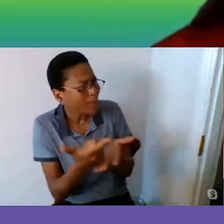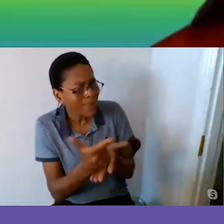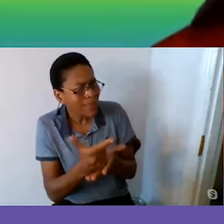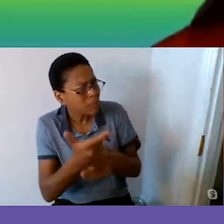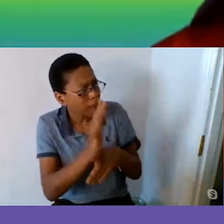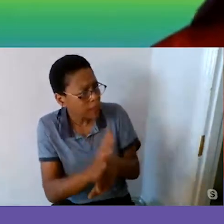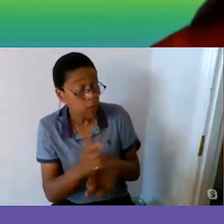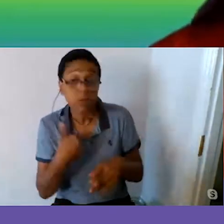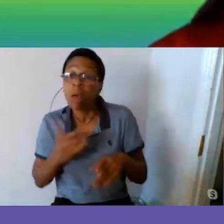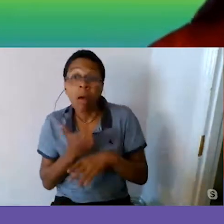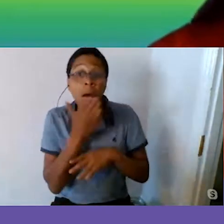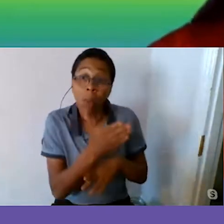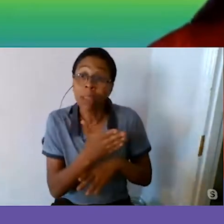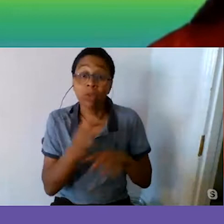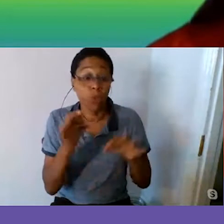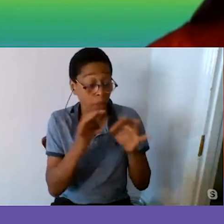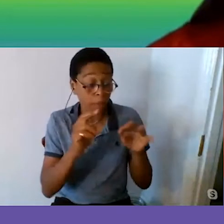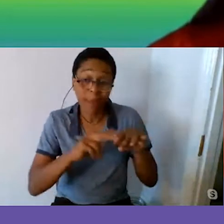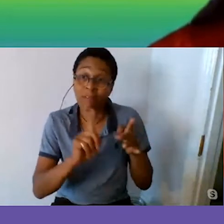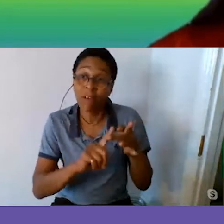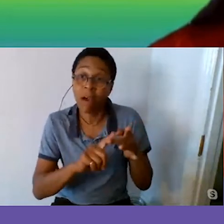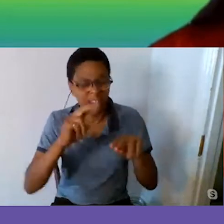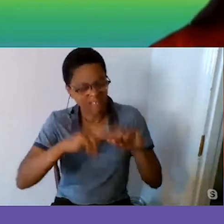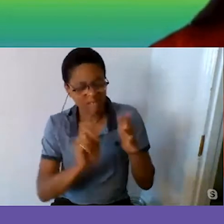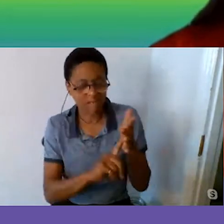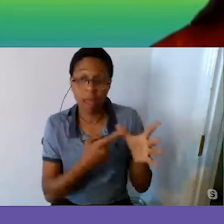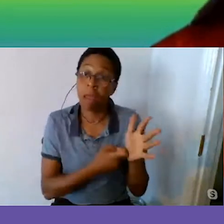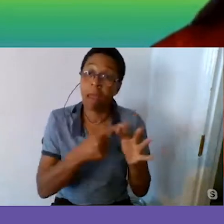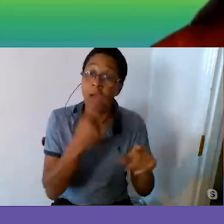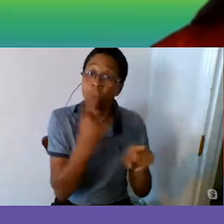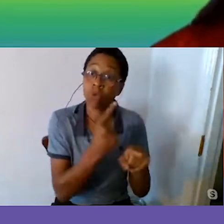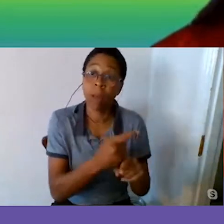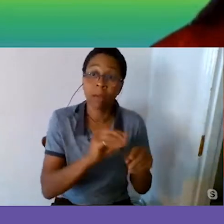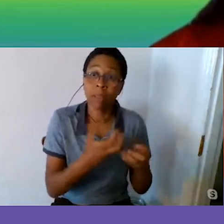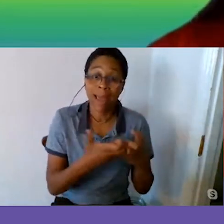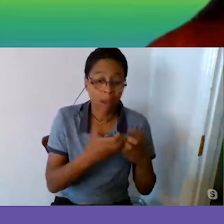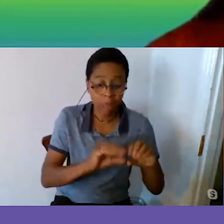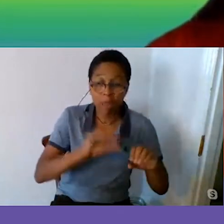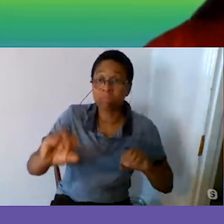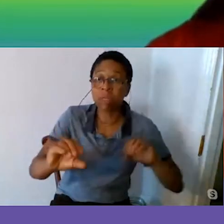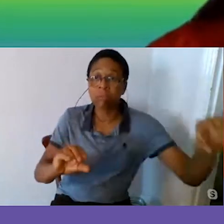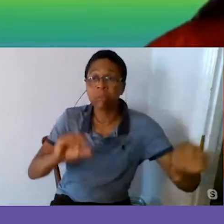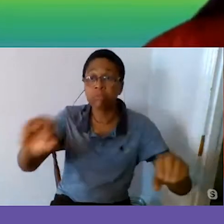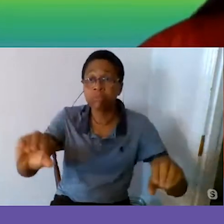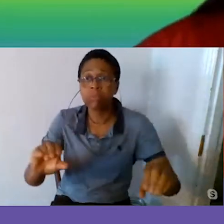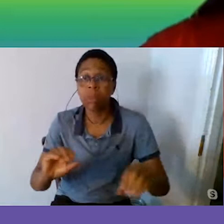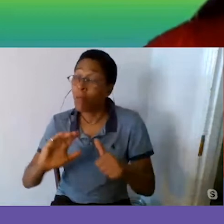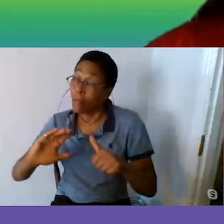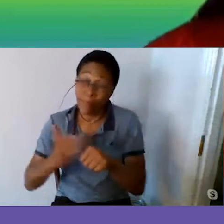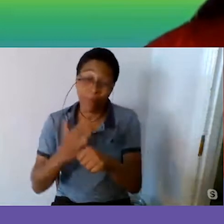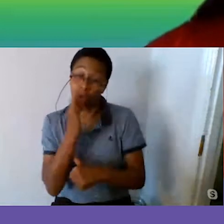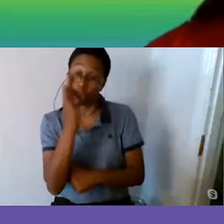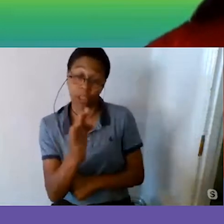went to a panel at BFI Flair in London where they talked about distribution, and the first question in the Q&A was what happens when all the distributors